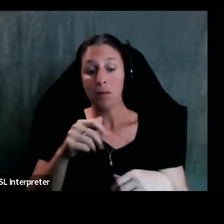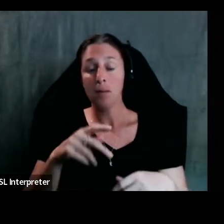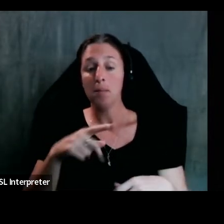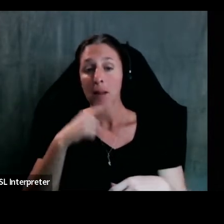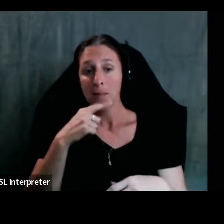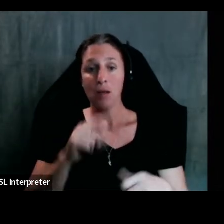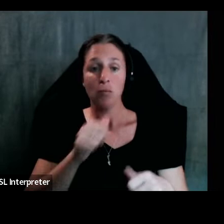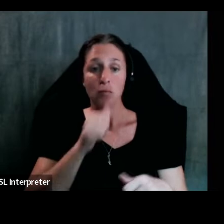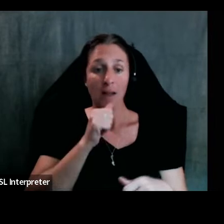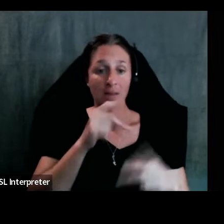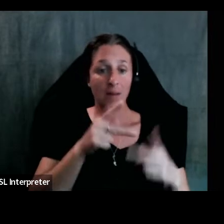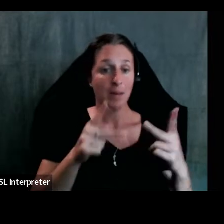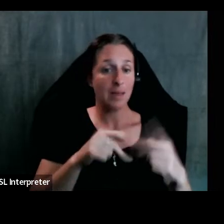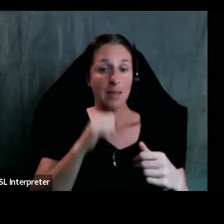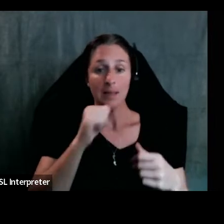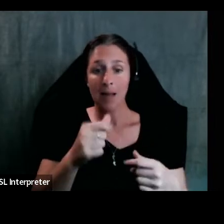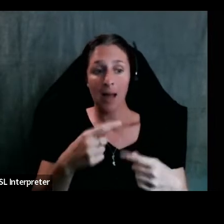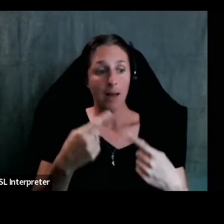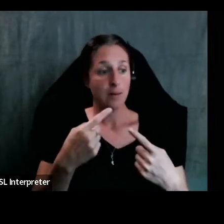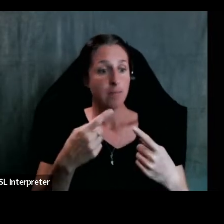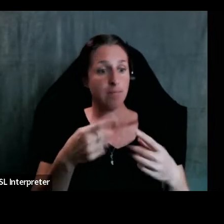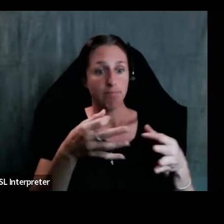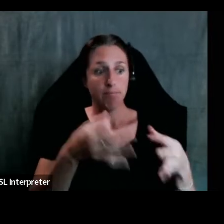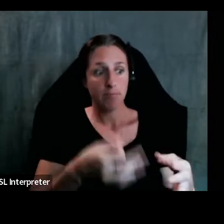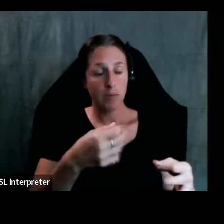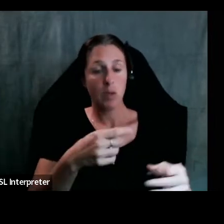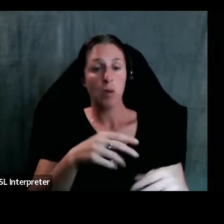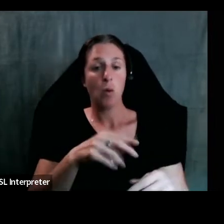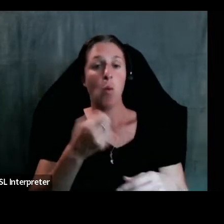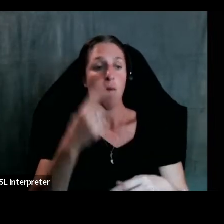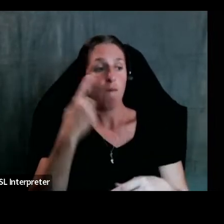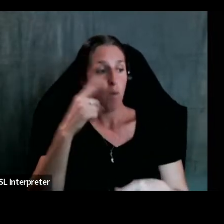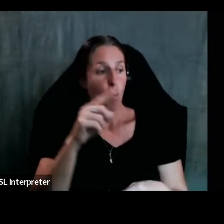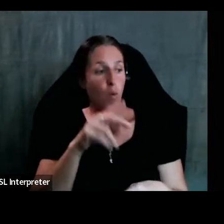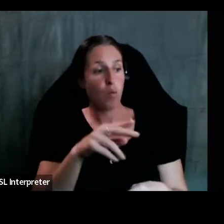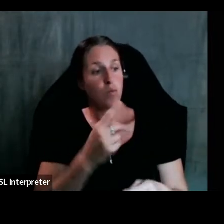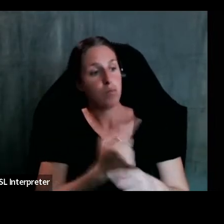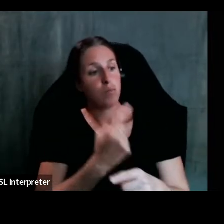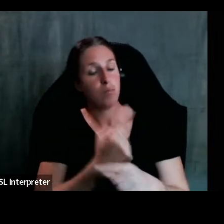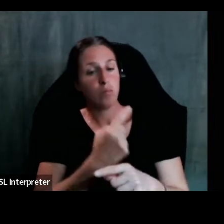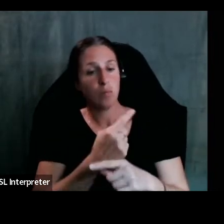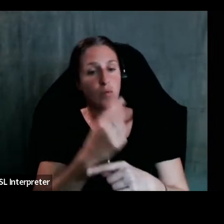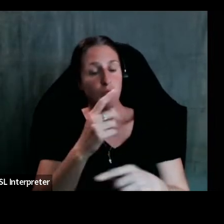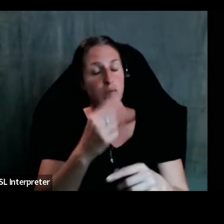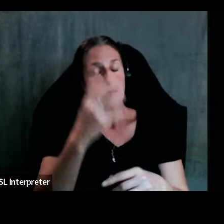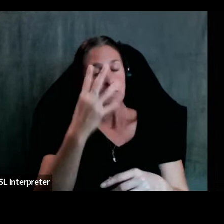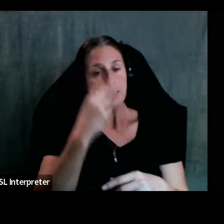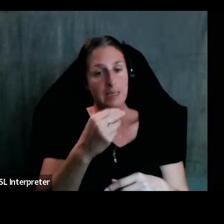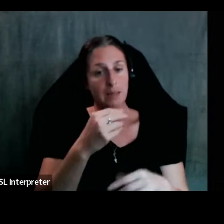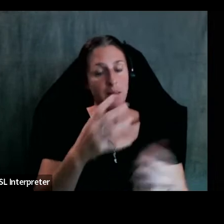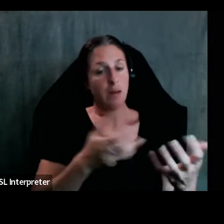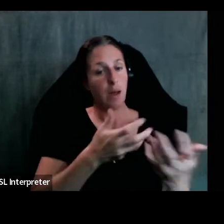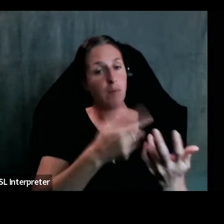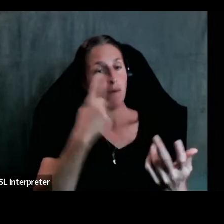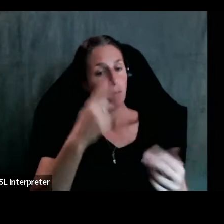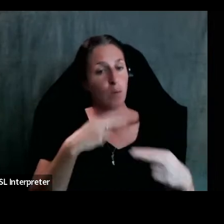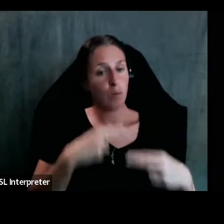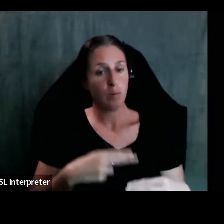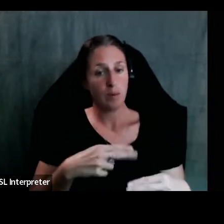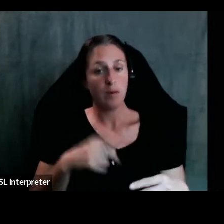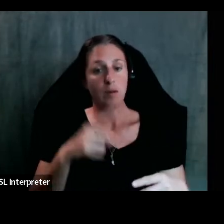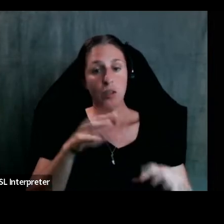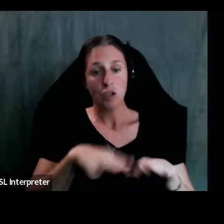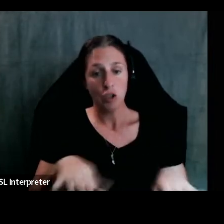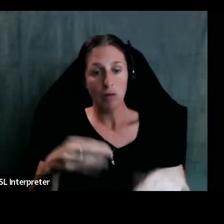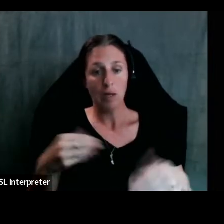not designated for or ordinarily used as regularly sleeping accommodations for human beings, children